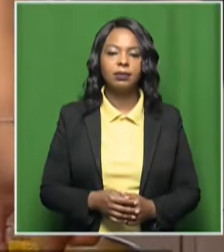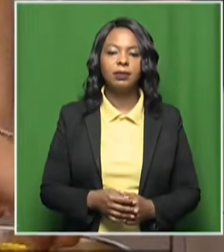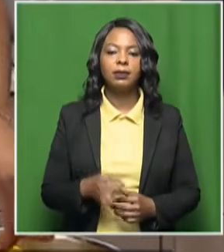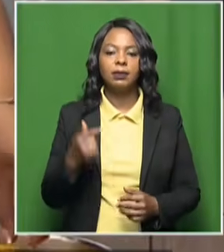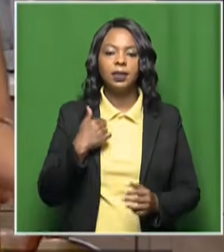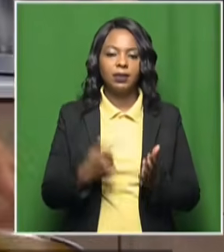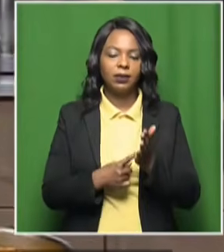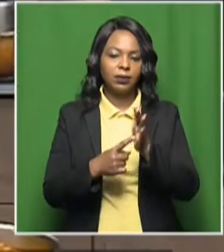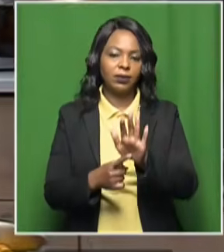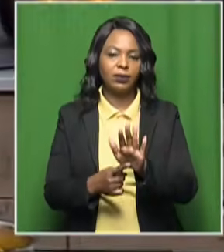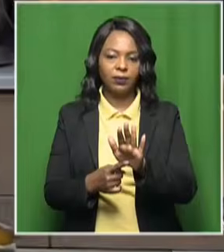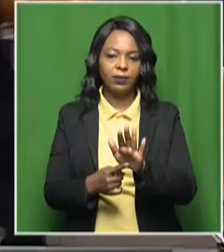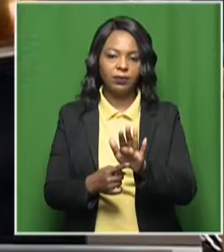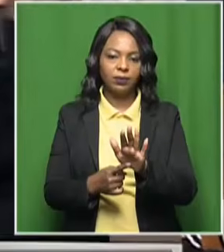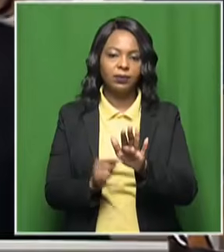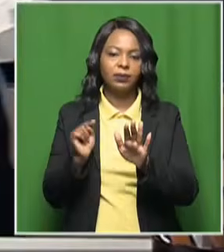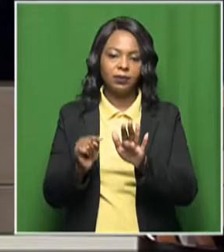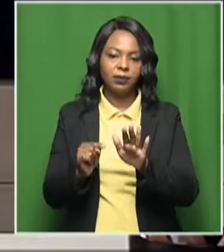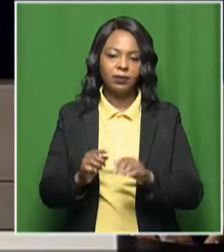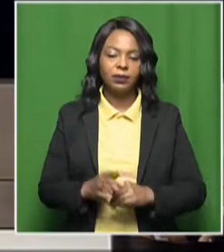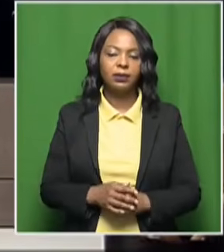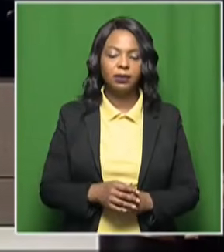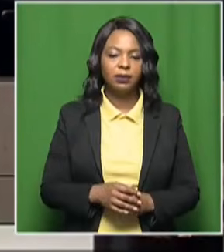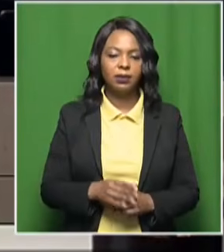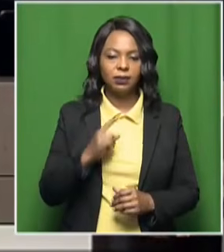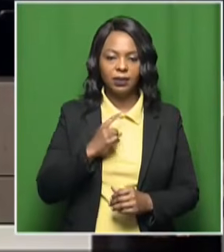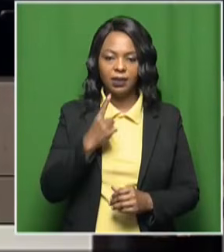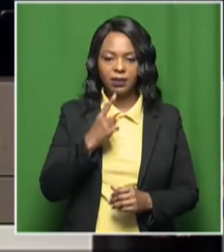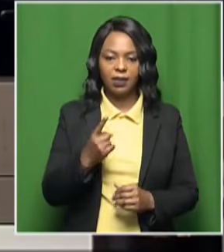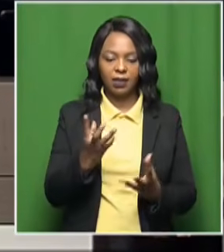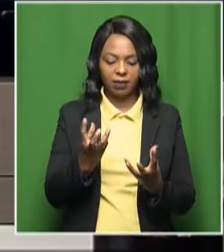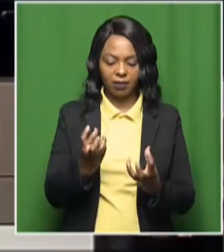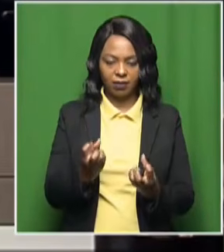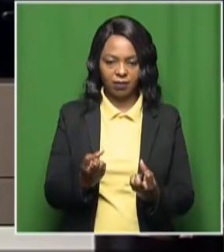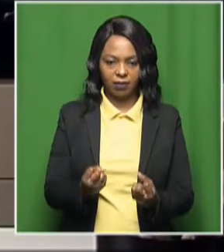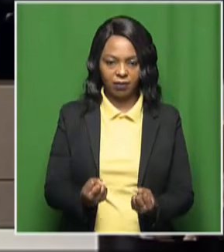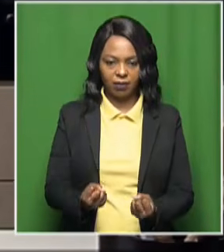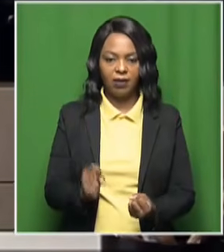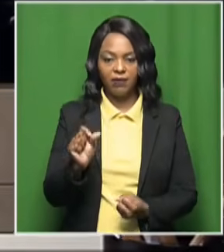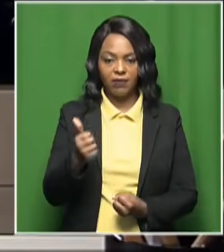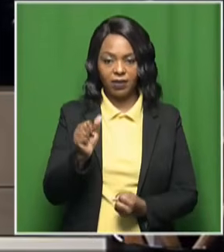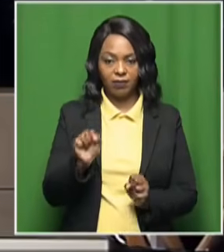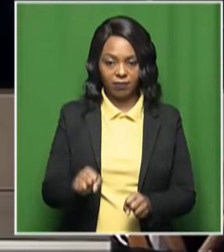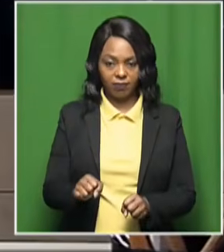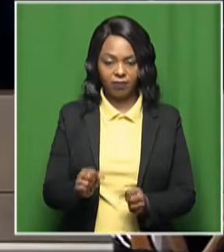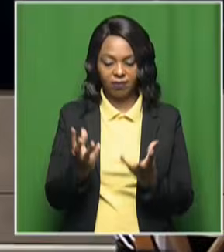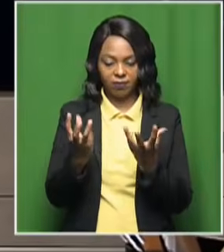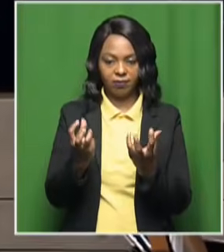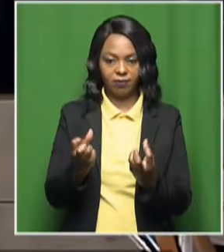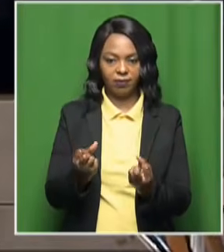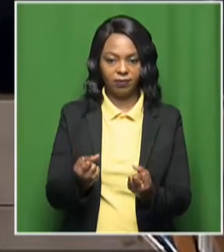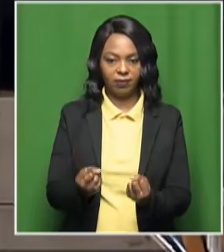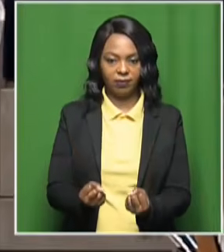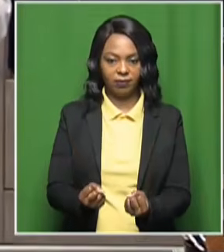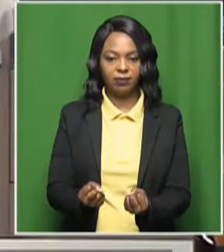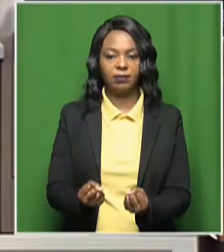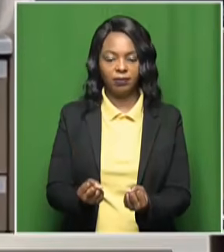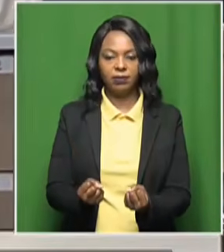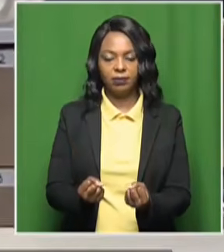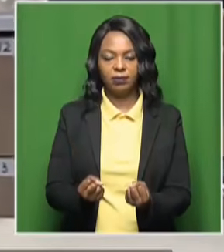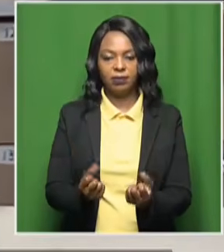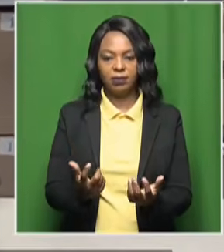in this that's drying out because you've said this must dry out. to dry out. Okay. Okay. Let's have a look. This